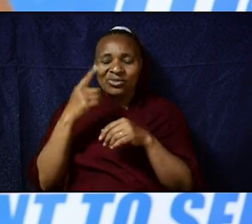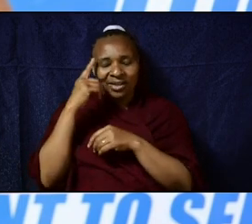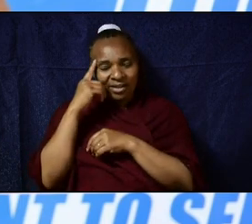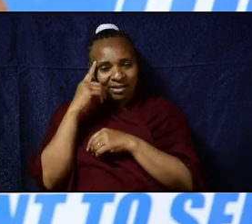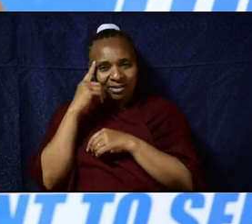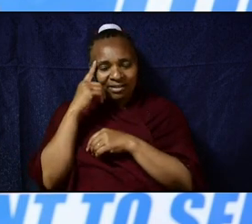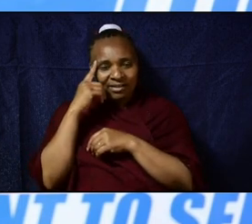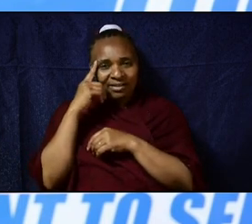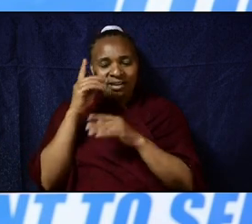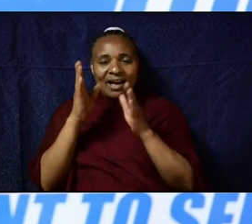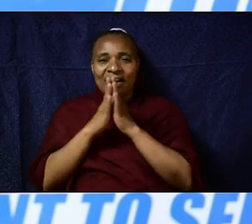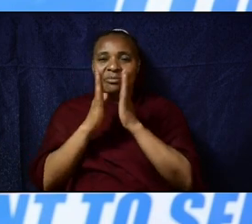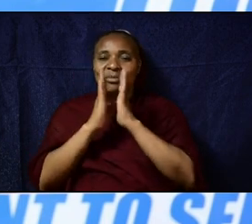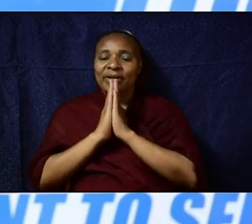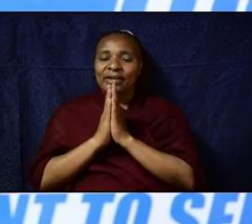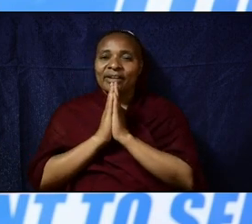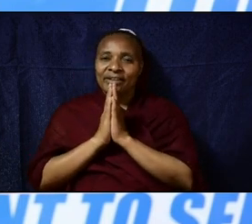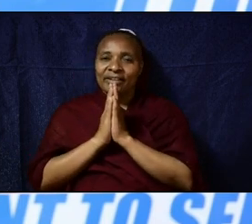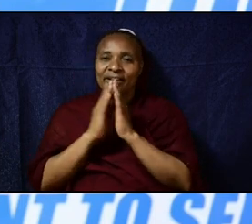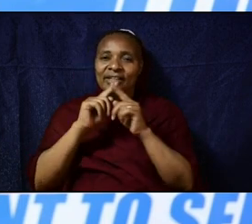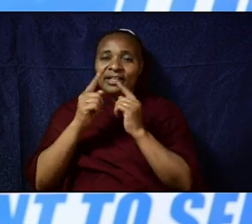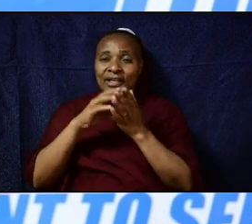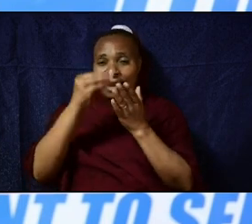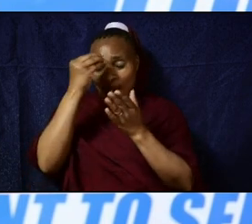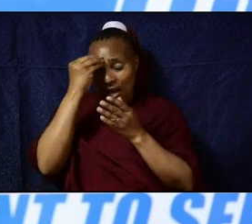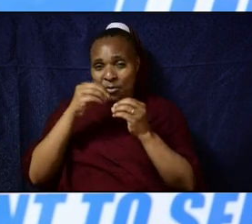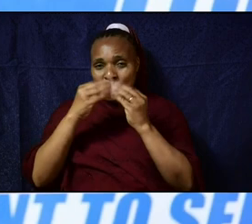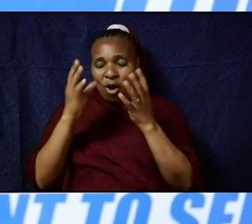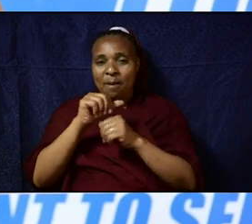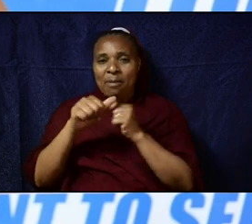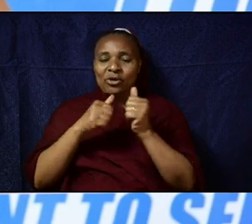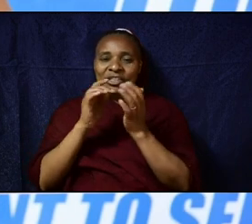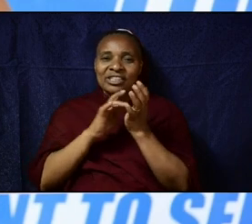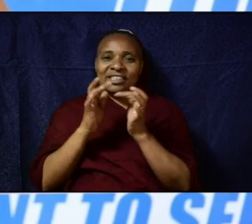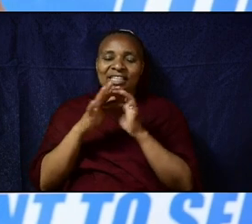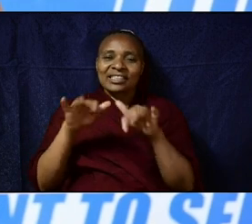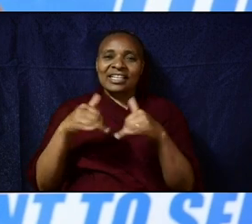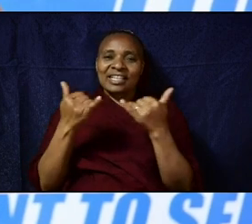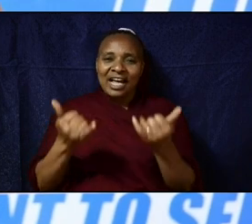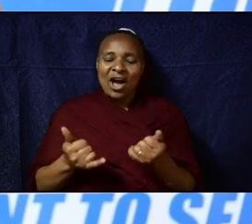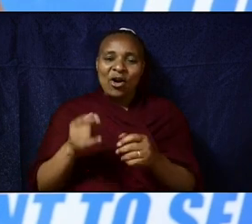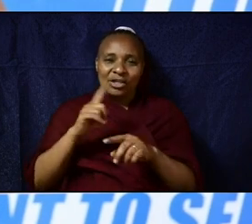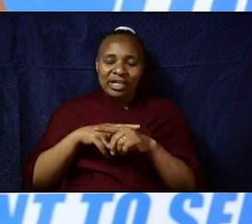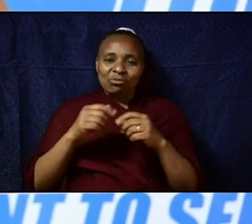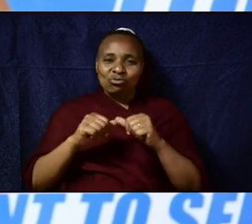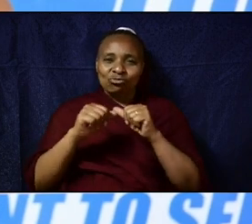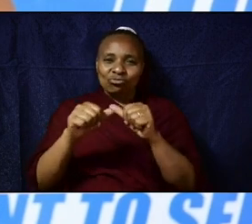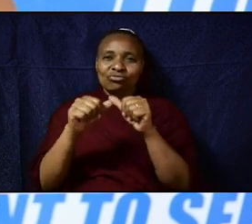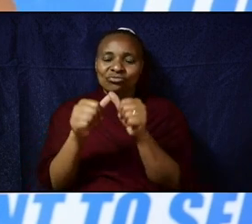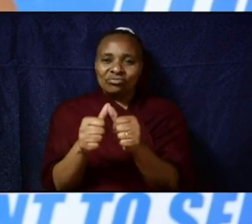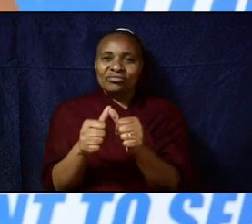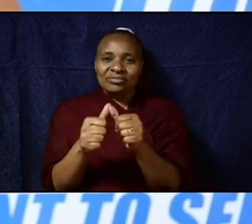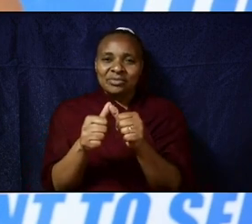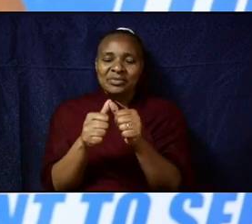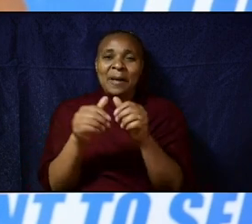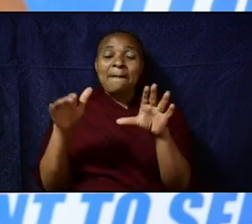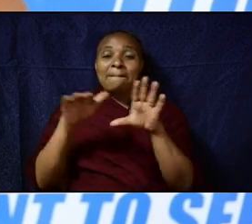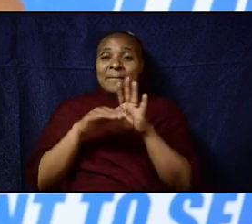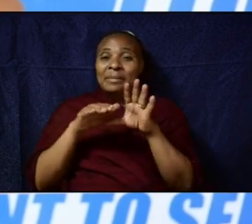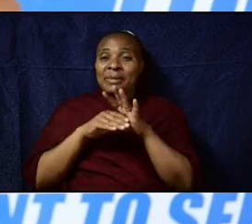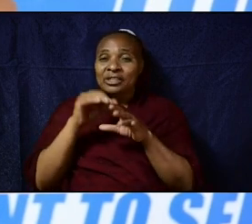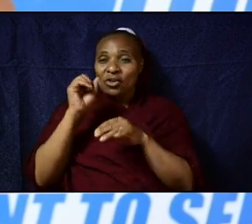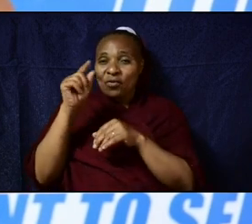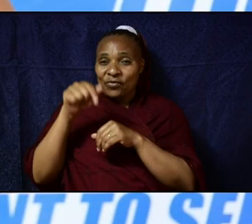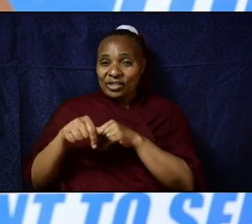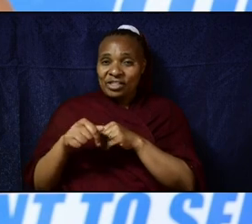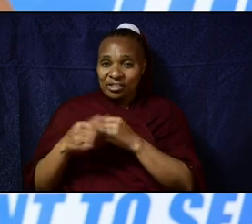sing and pray and learn more about Jesus. Now, as time went on, the members of